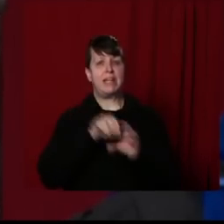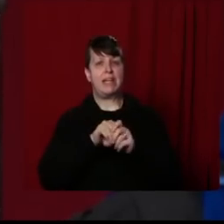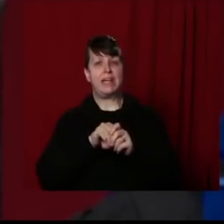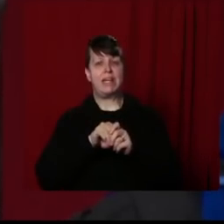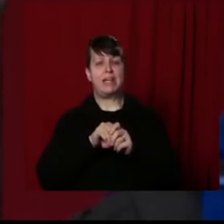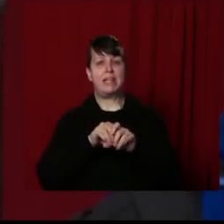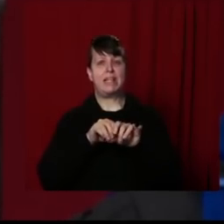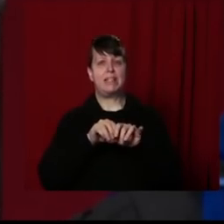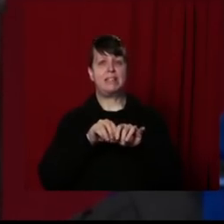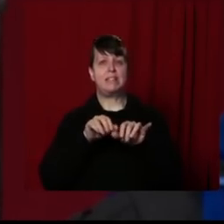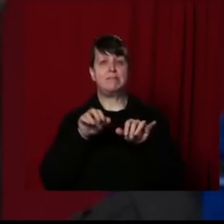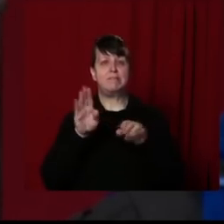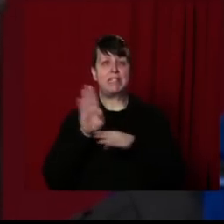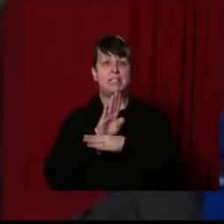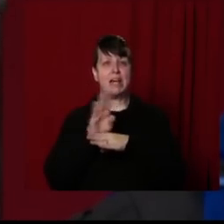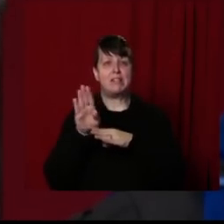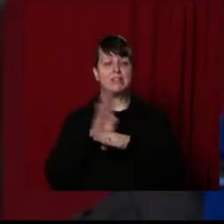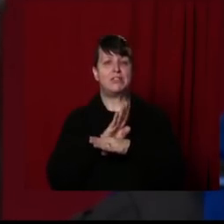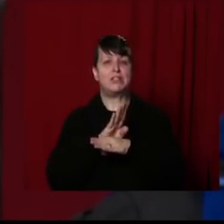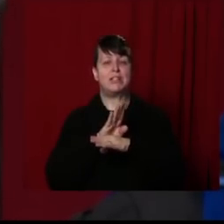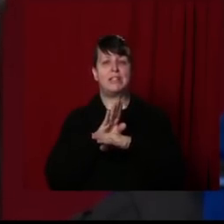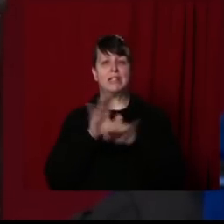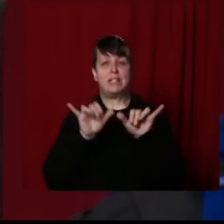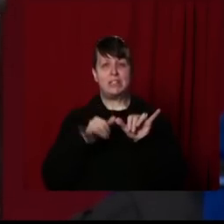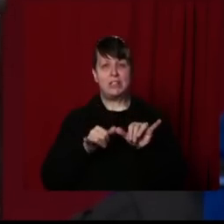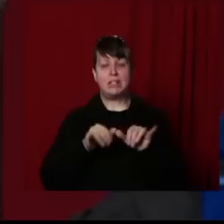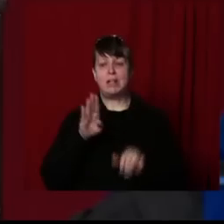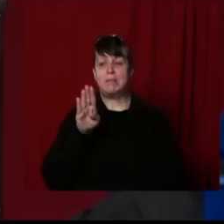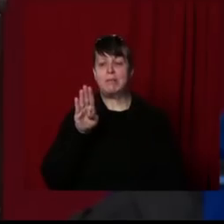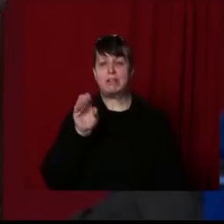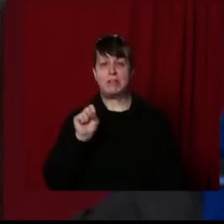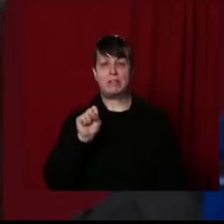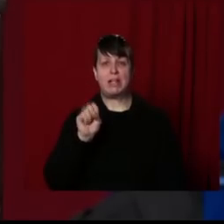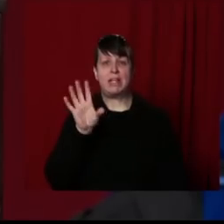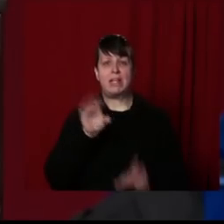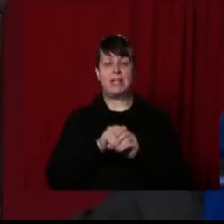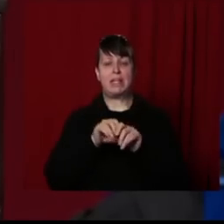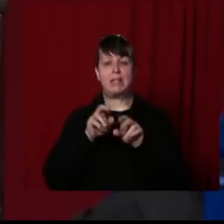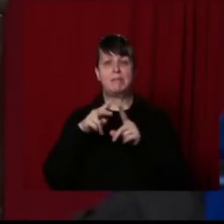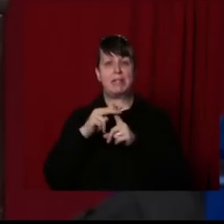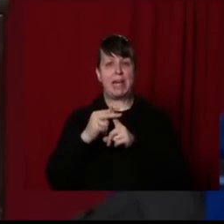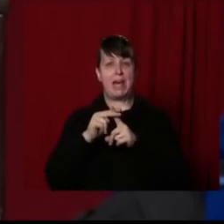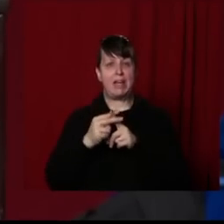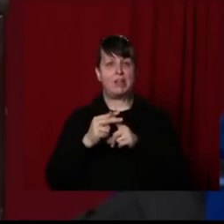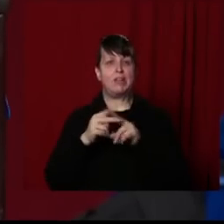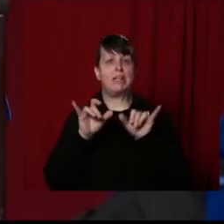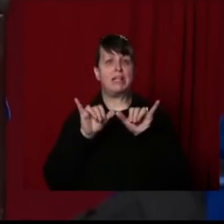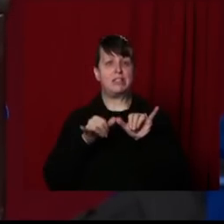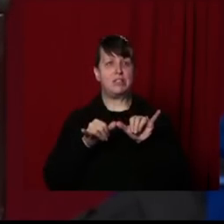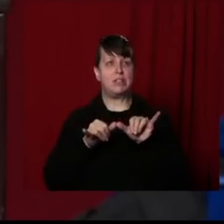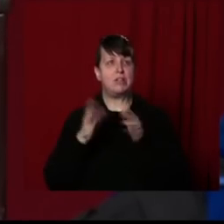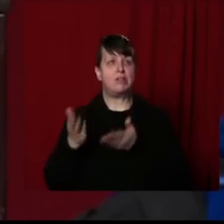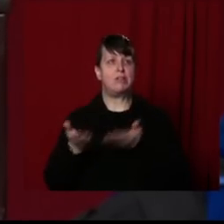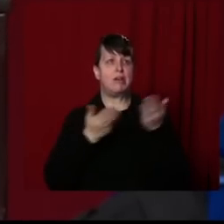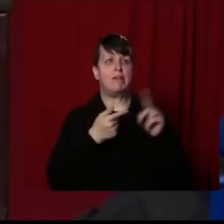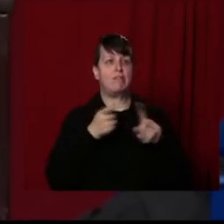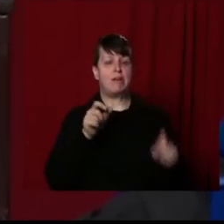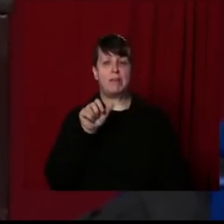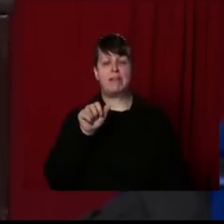Industrial Engineering, and Bachelor's of Science in Mechanical Engineering are recommended by the